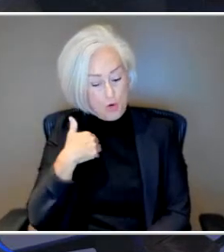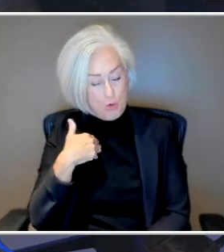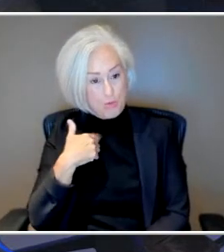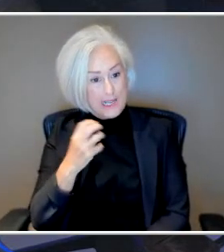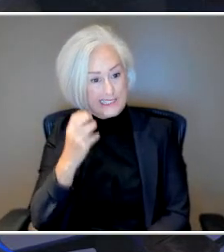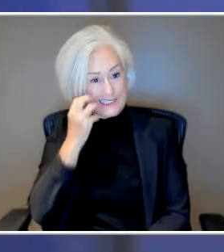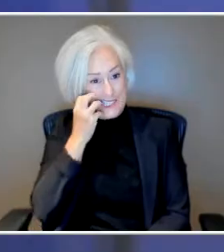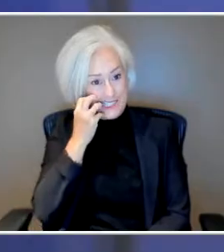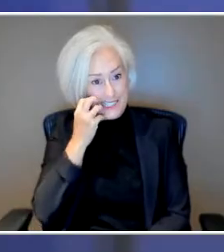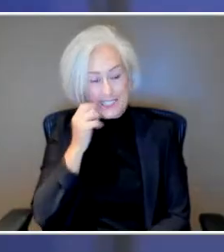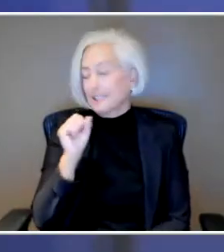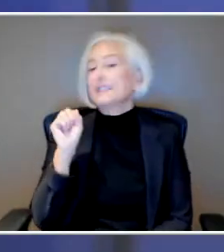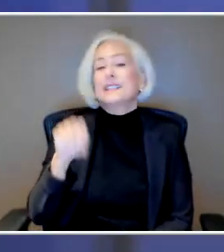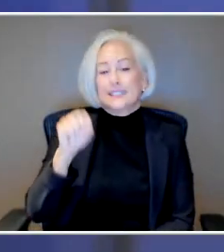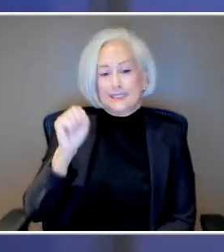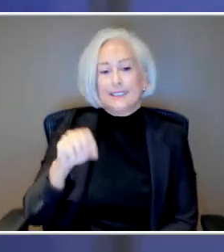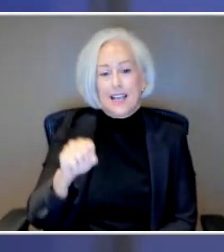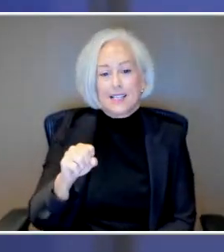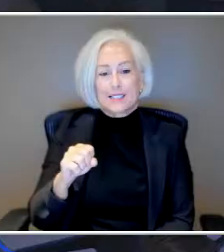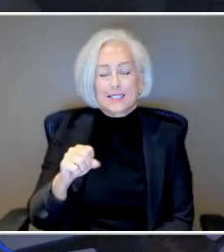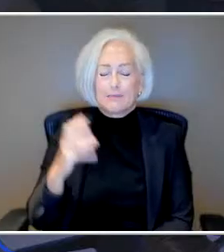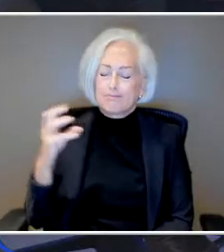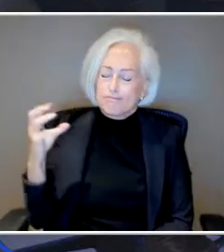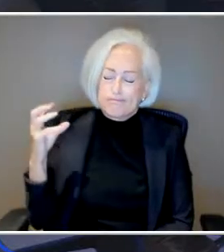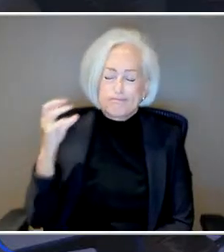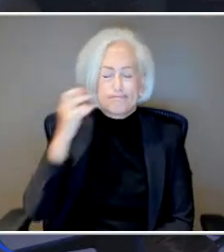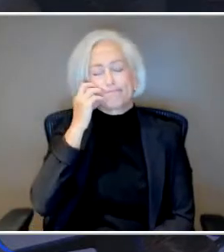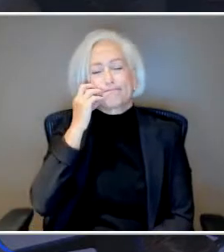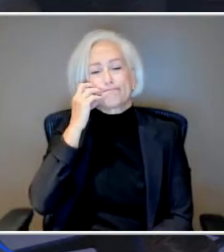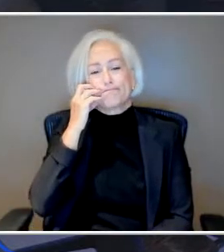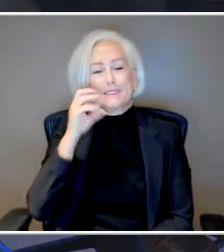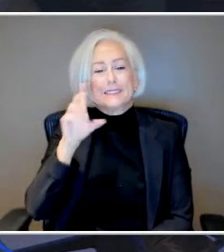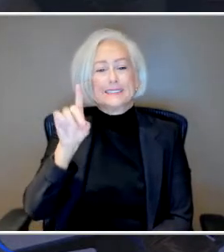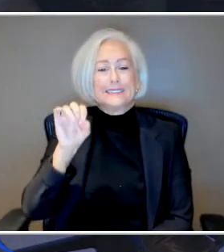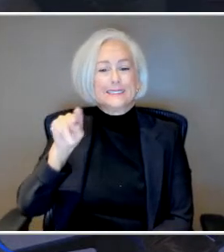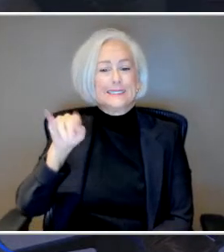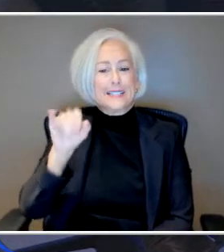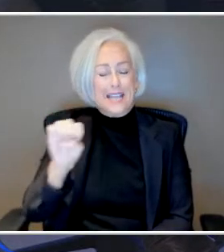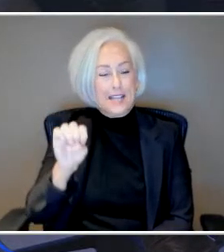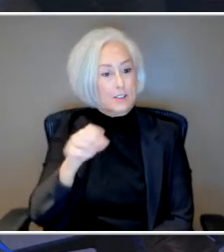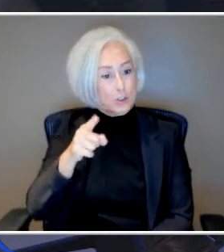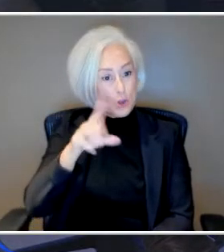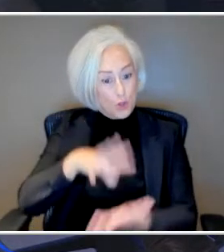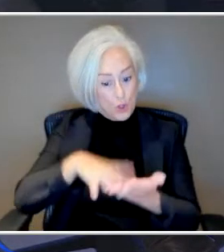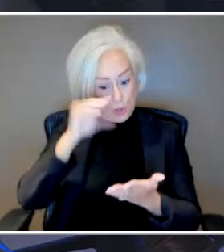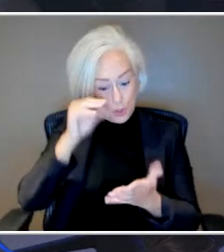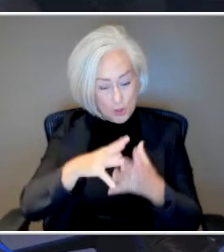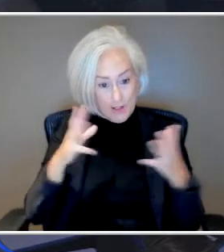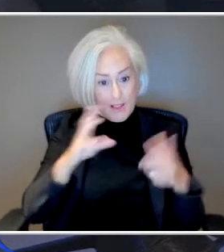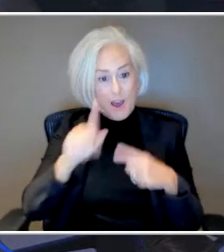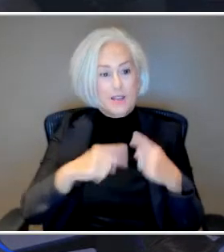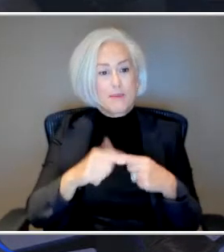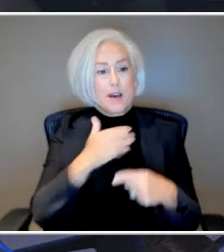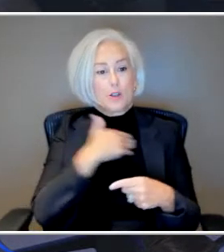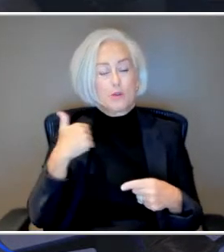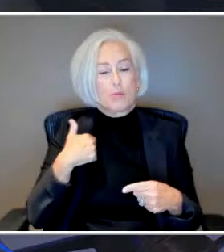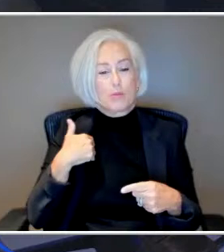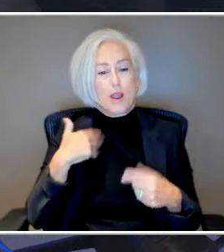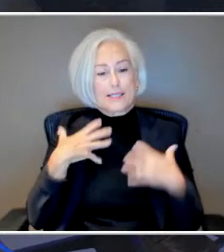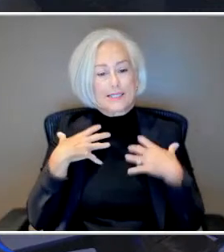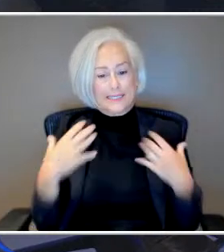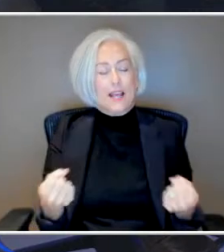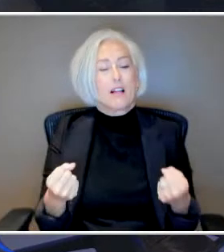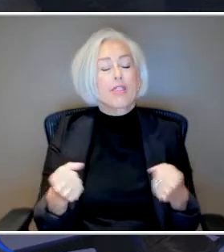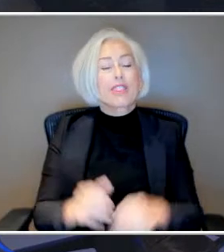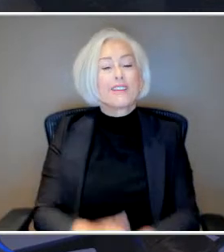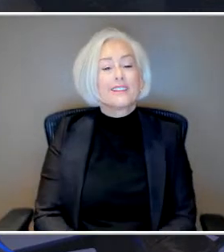that mammogram, it was very dense. So you're learning a lot since this diagnosis about breast health, and I want to get back to